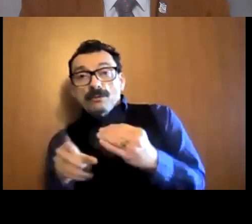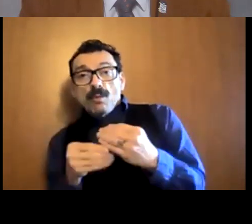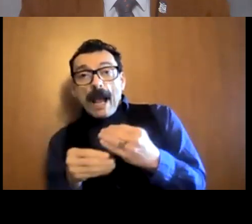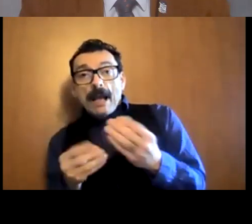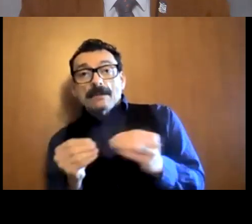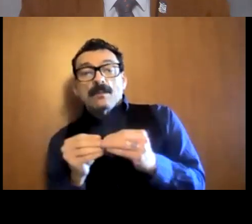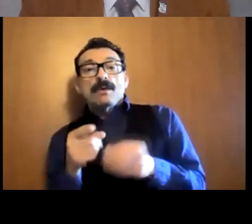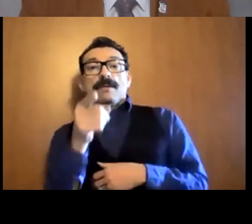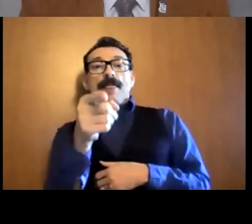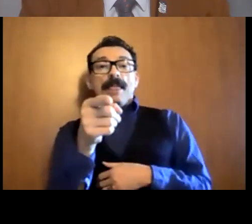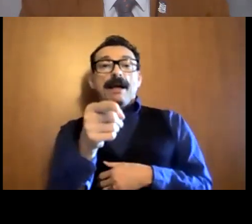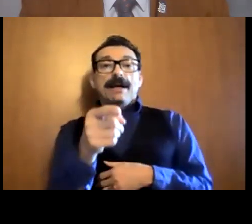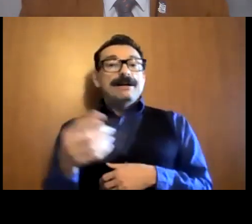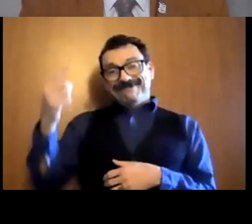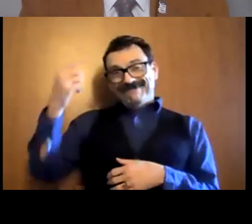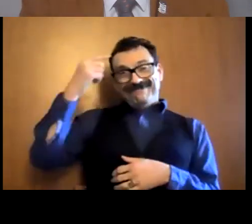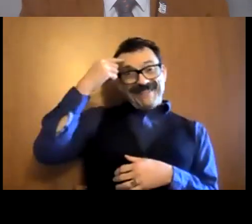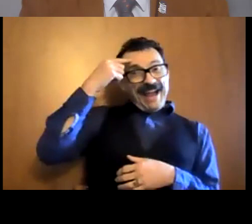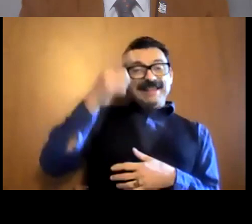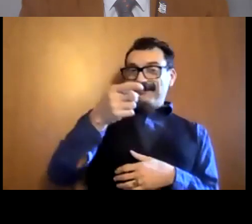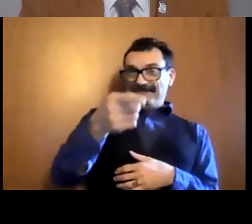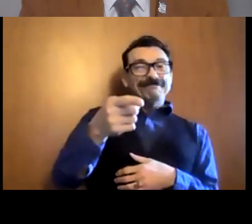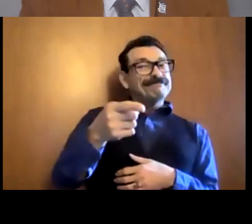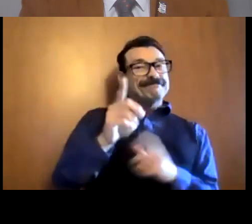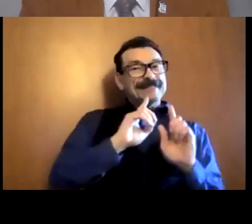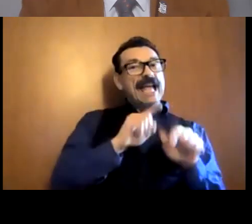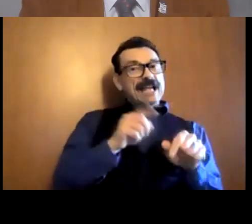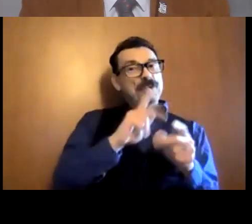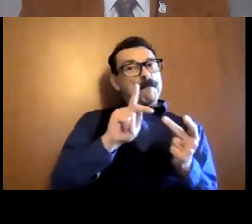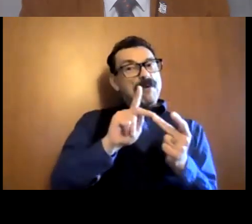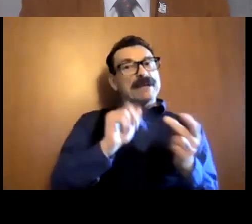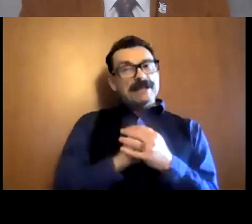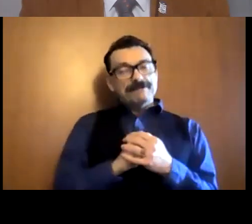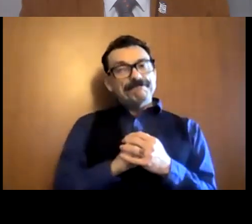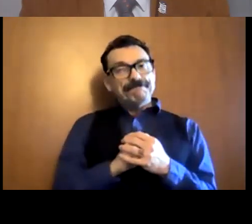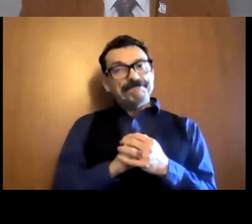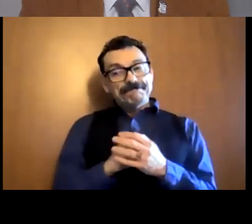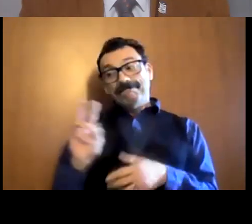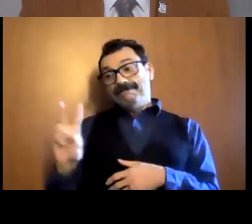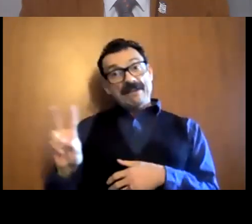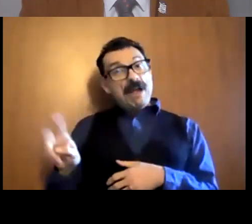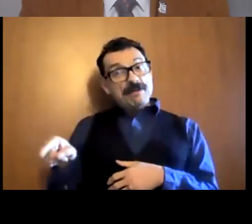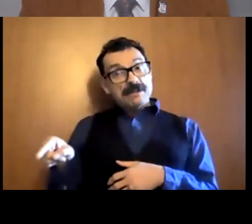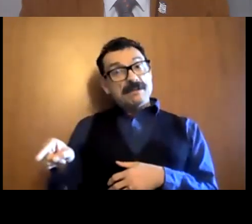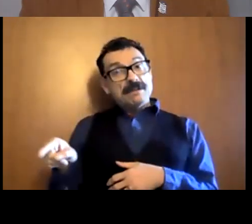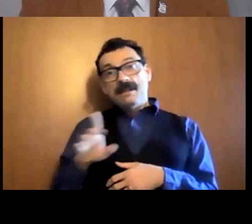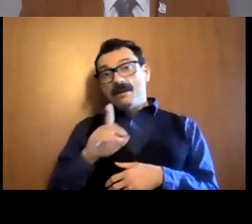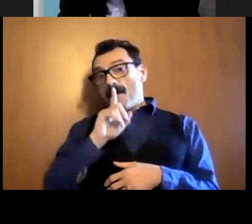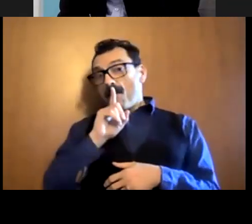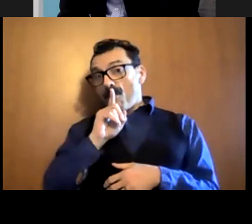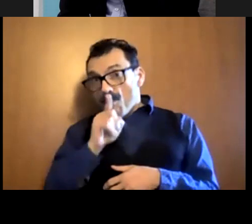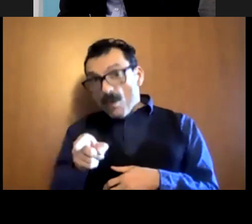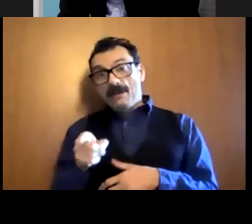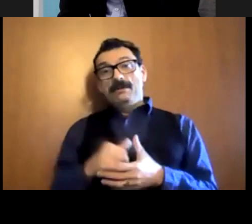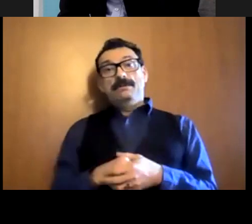I think Dr. Claiborne answered it perfectly. I think the virus just believed that it's real. I just hate to hear people